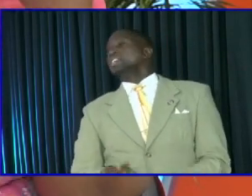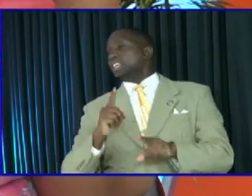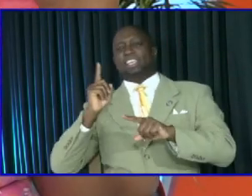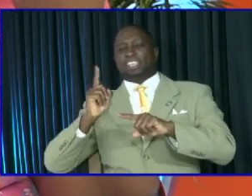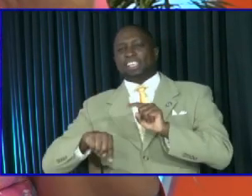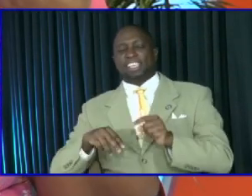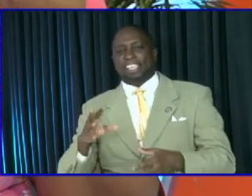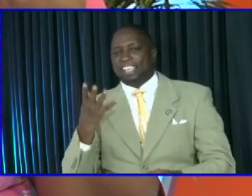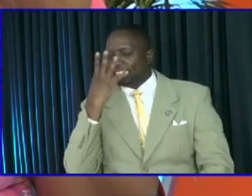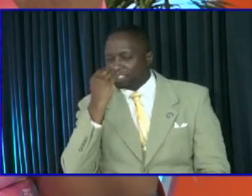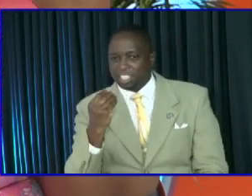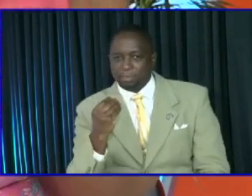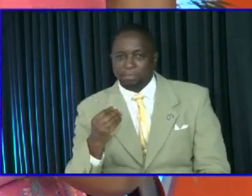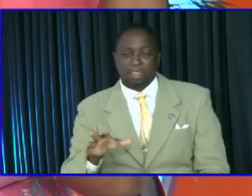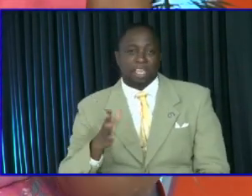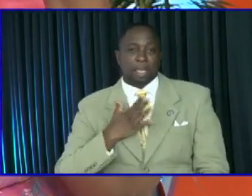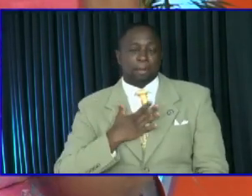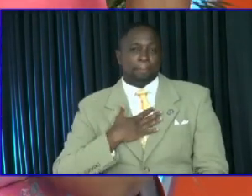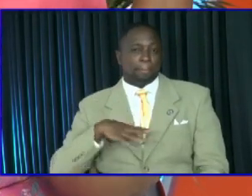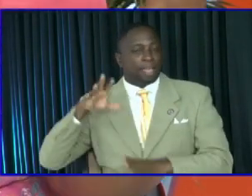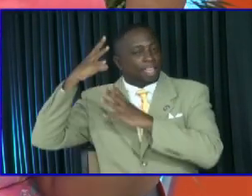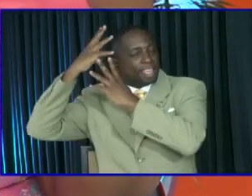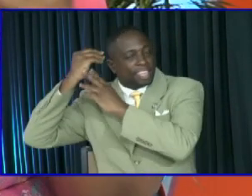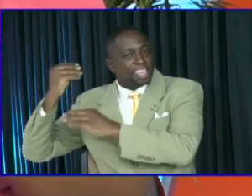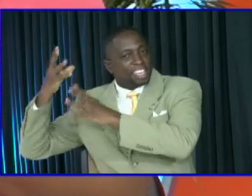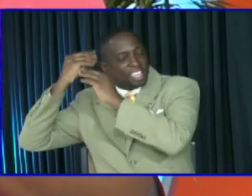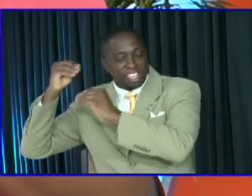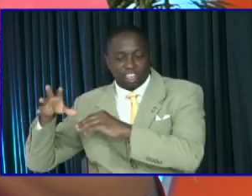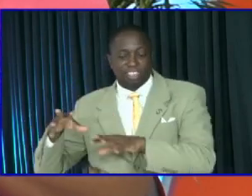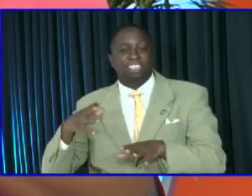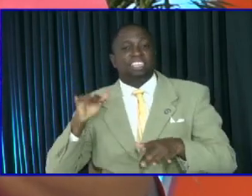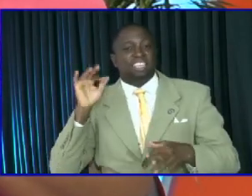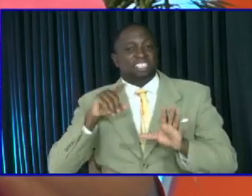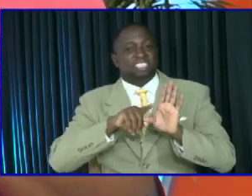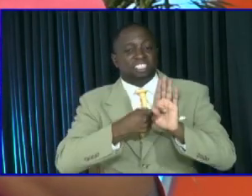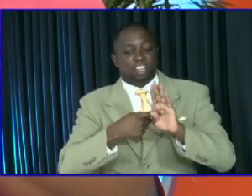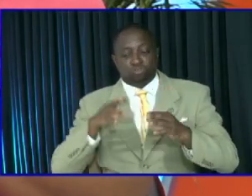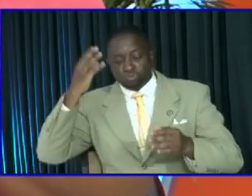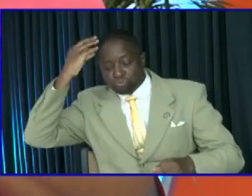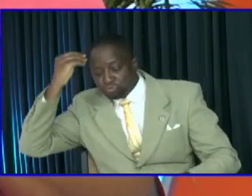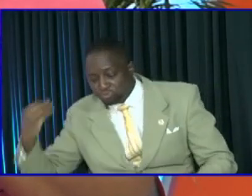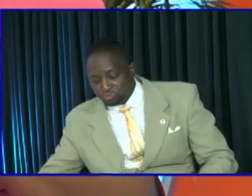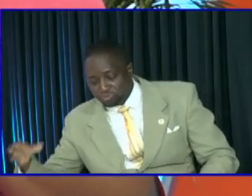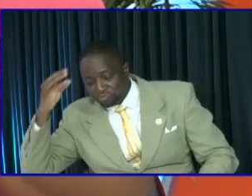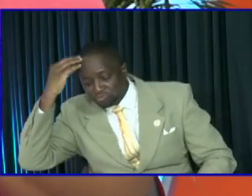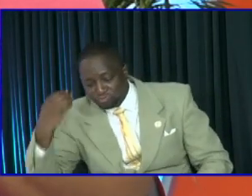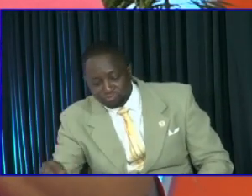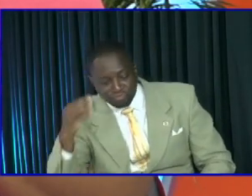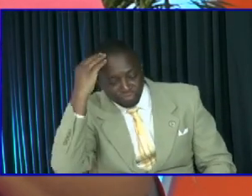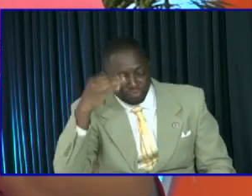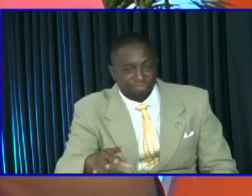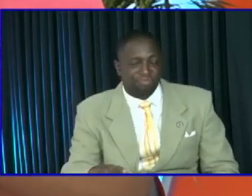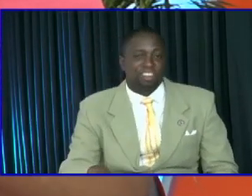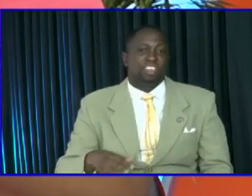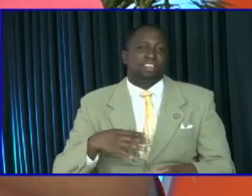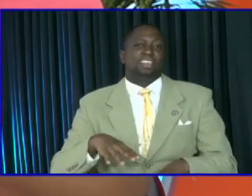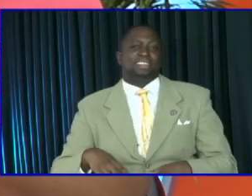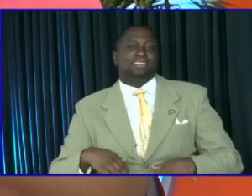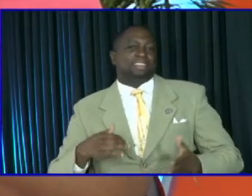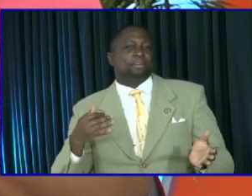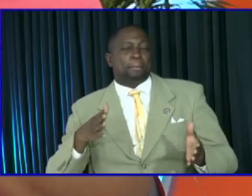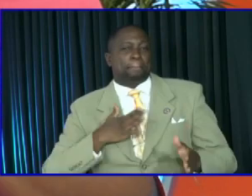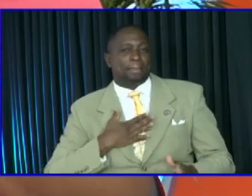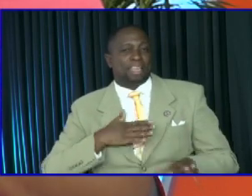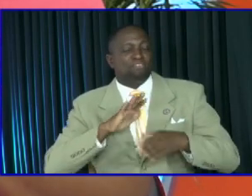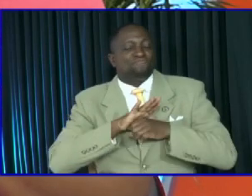I lost my hair. It came out in clumps. So the depression was really, really bad. It was